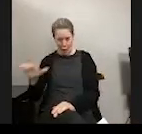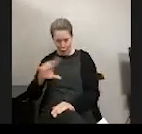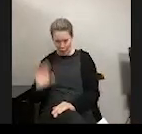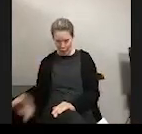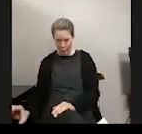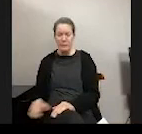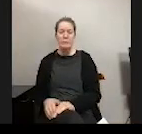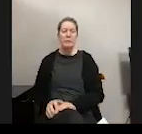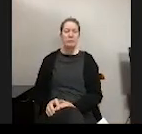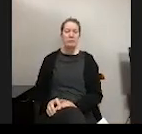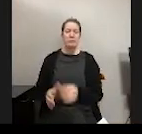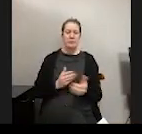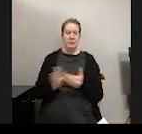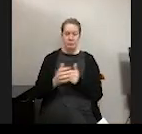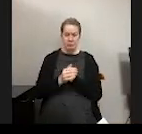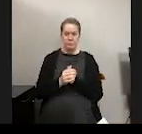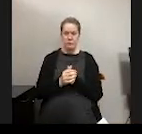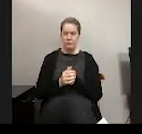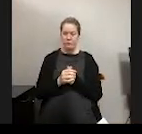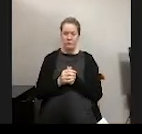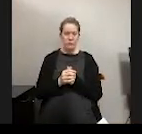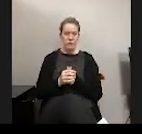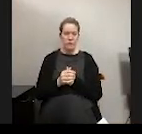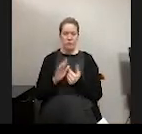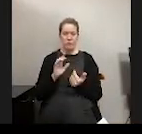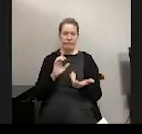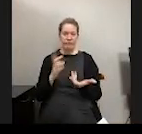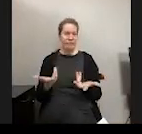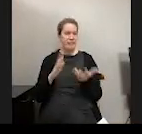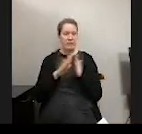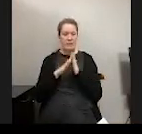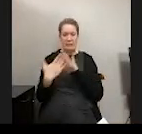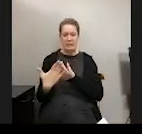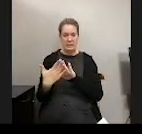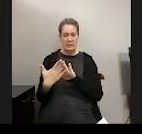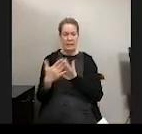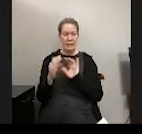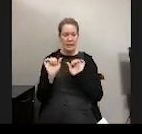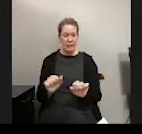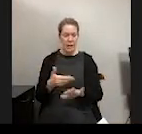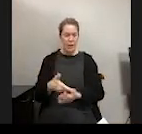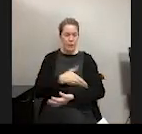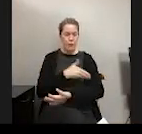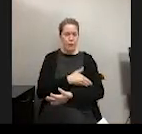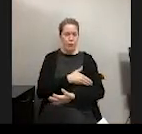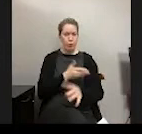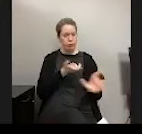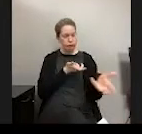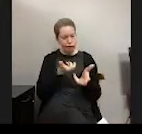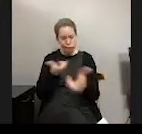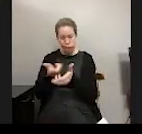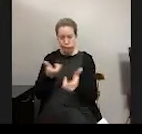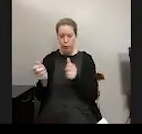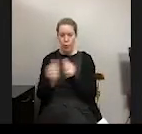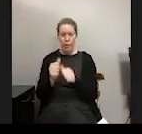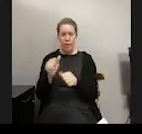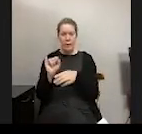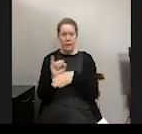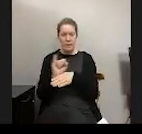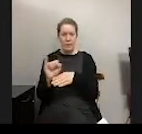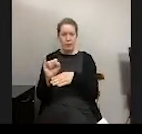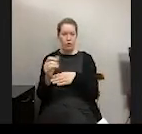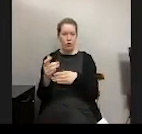they do and the city can do better working with institutions as such. So we've set up as part of